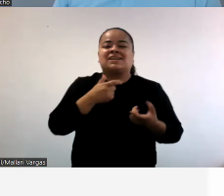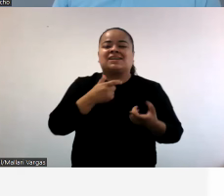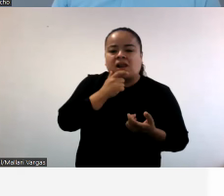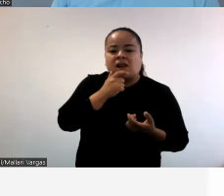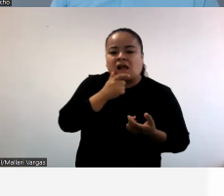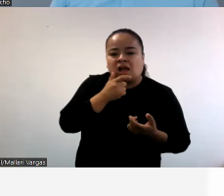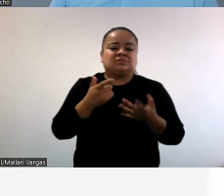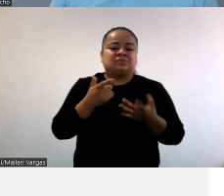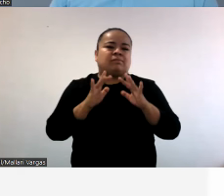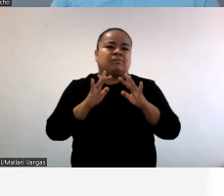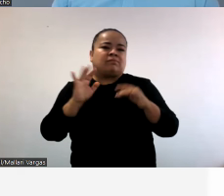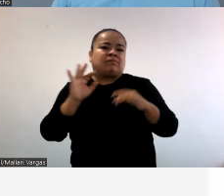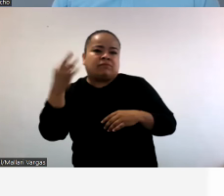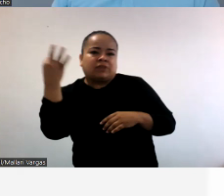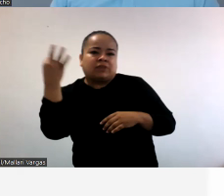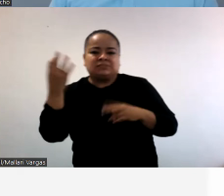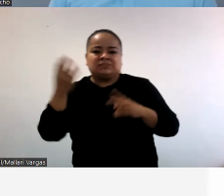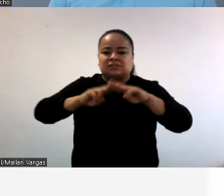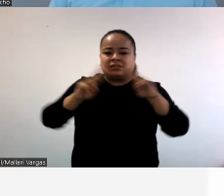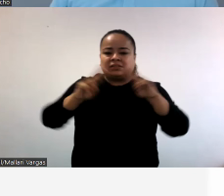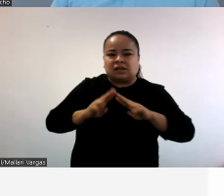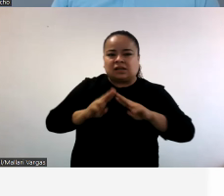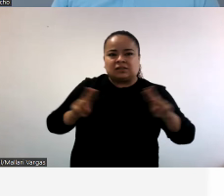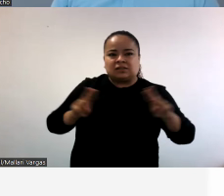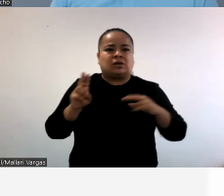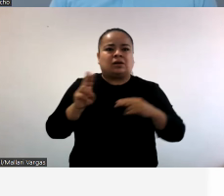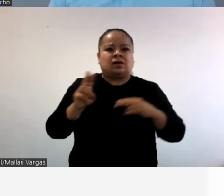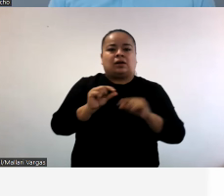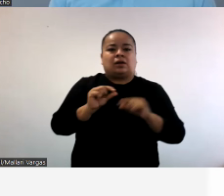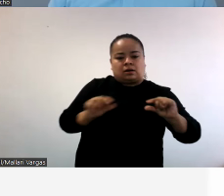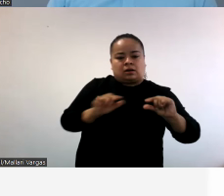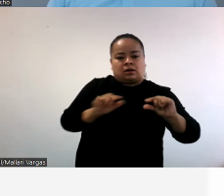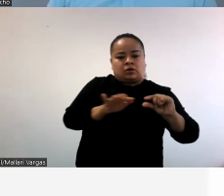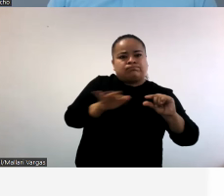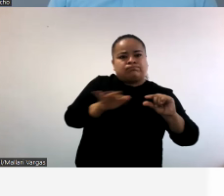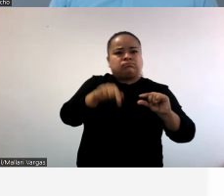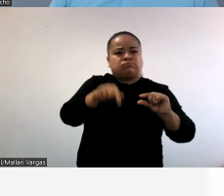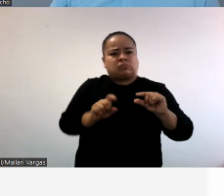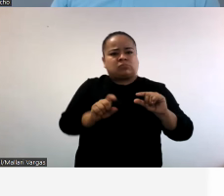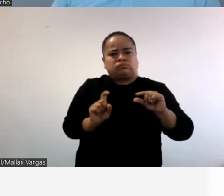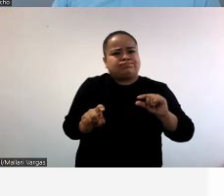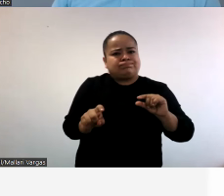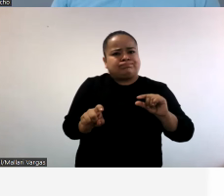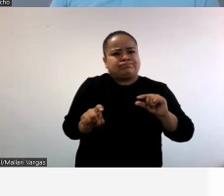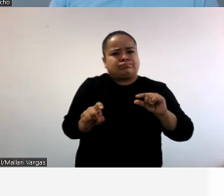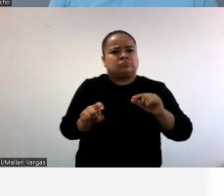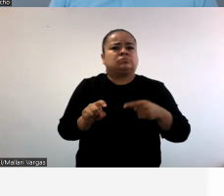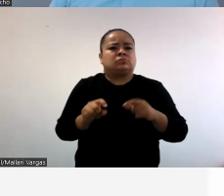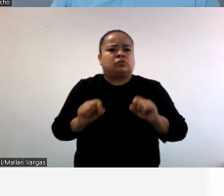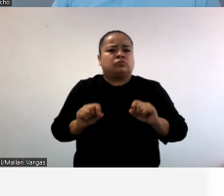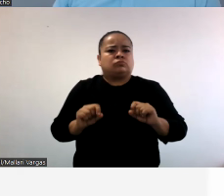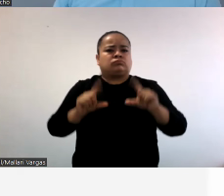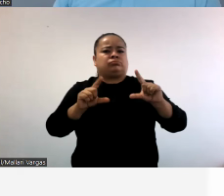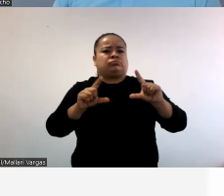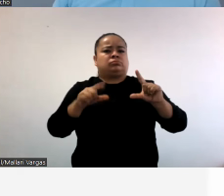French, and also international sign language. On the lower part of your Zoom screen,